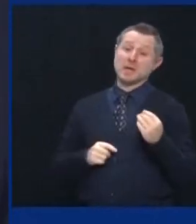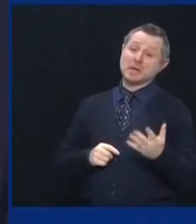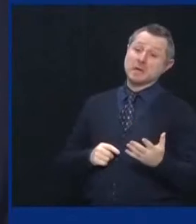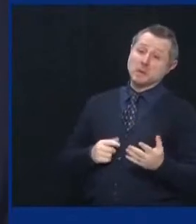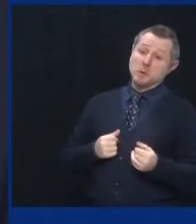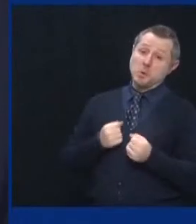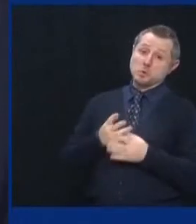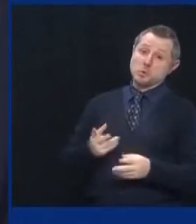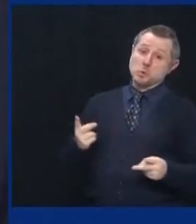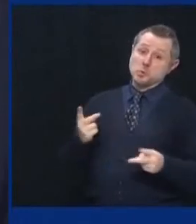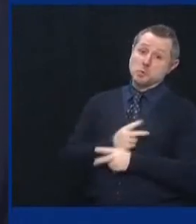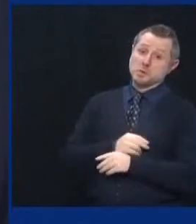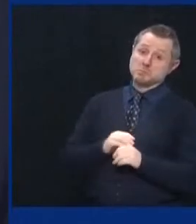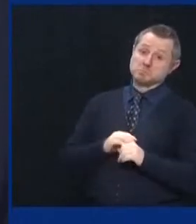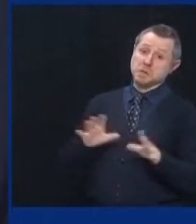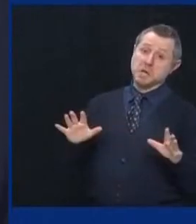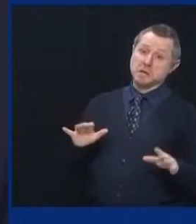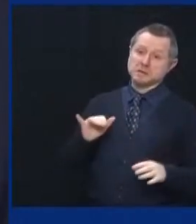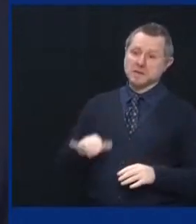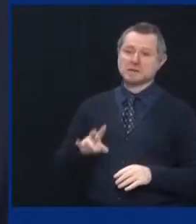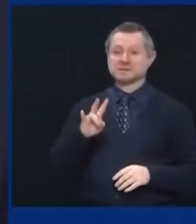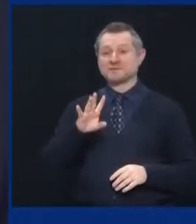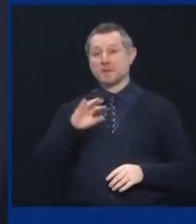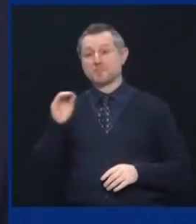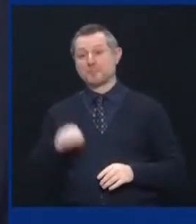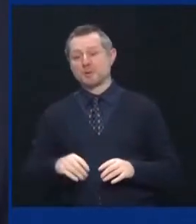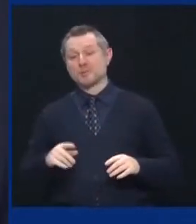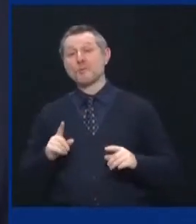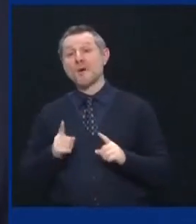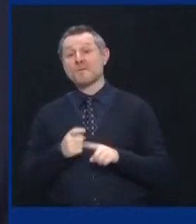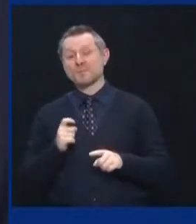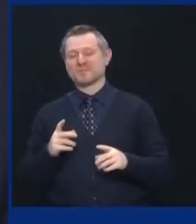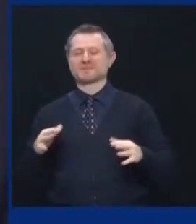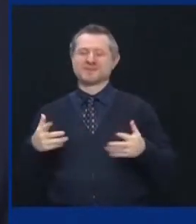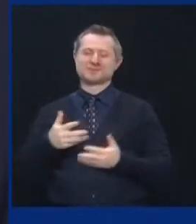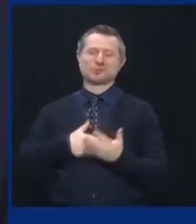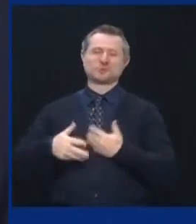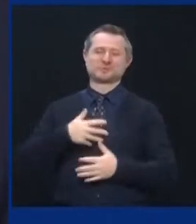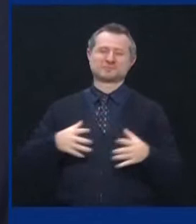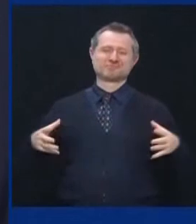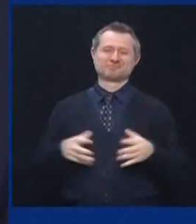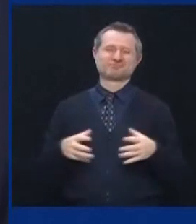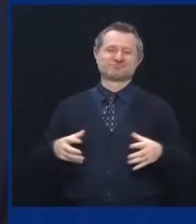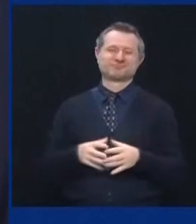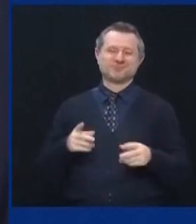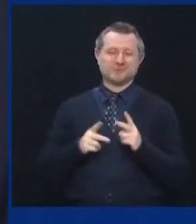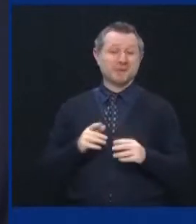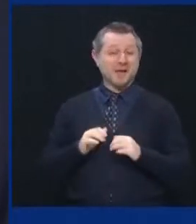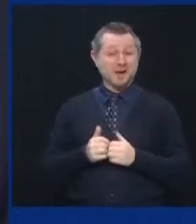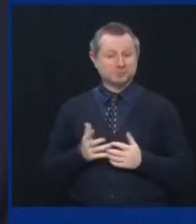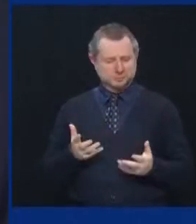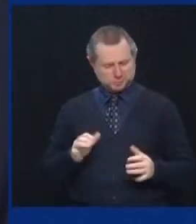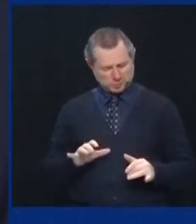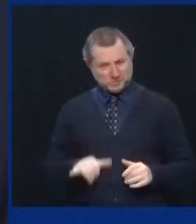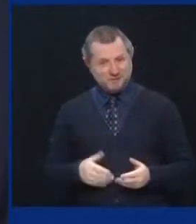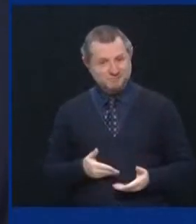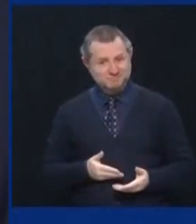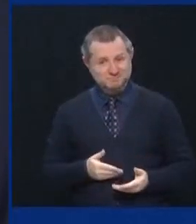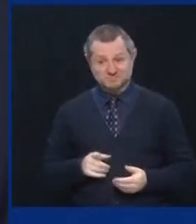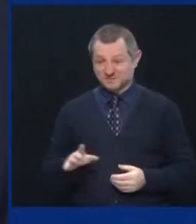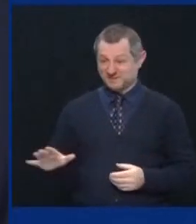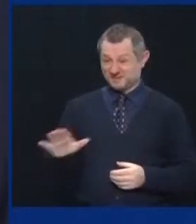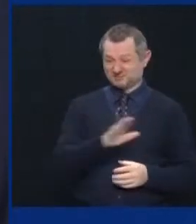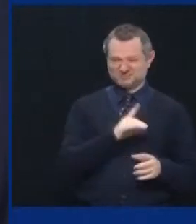is the 75% from social gatherings. So what do you do about that? That's people. That's